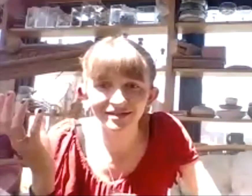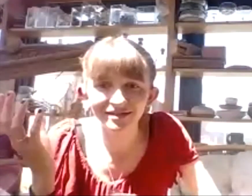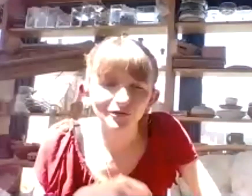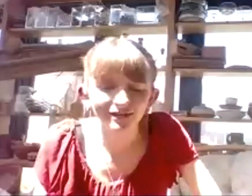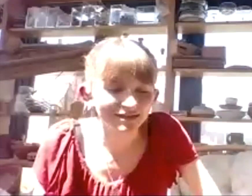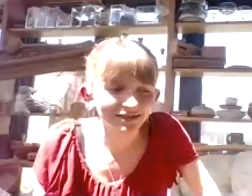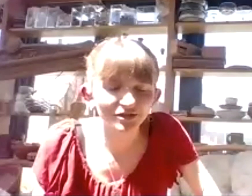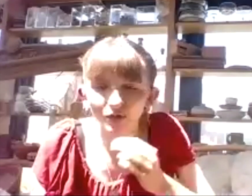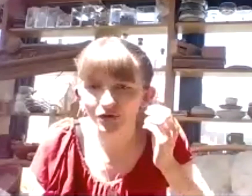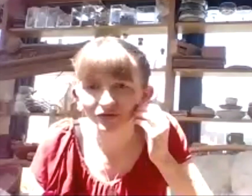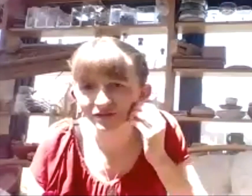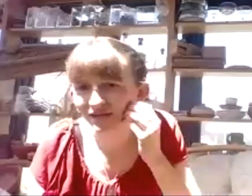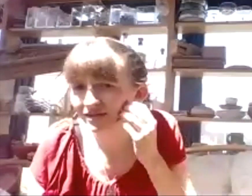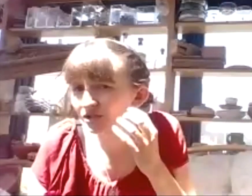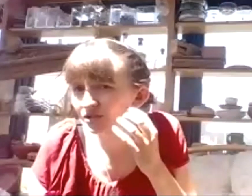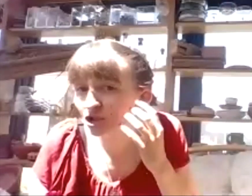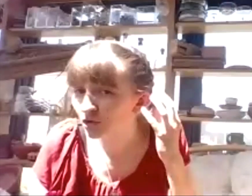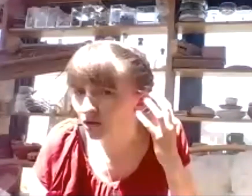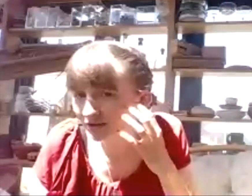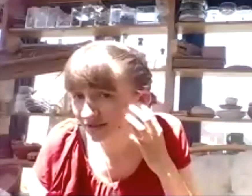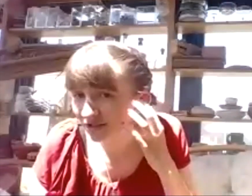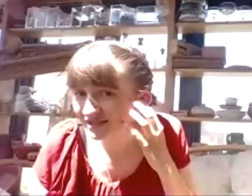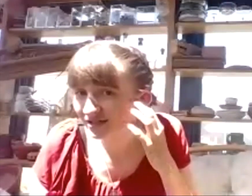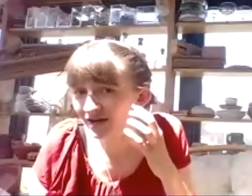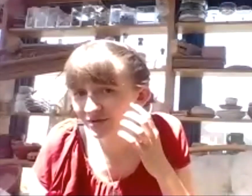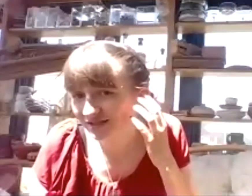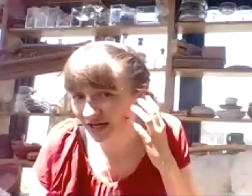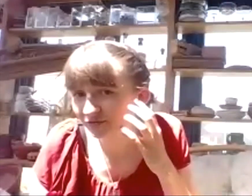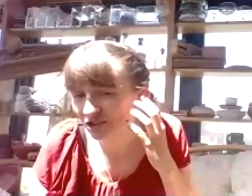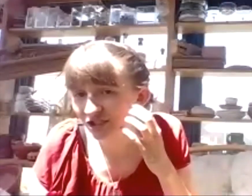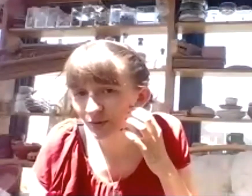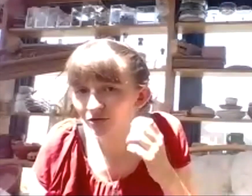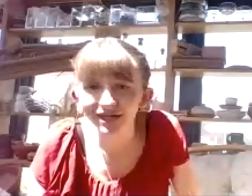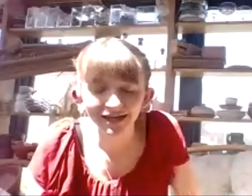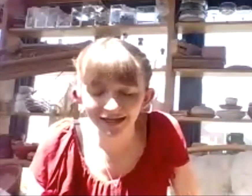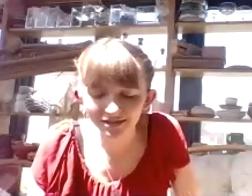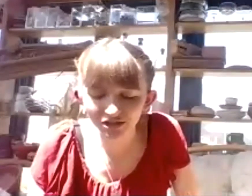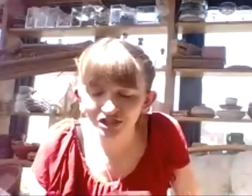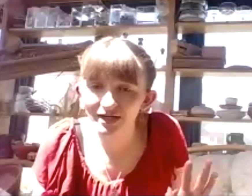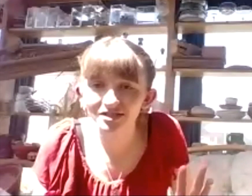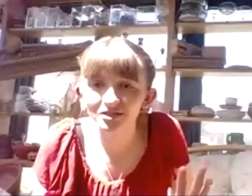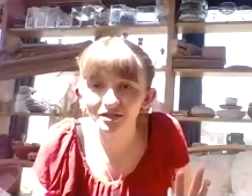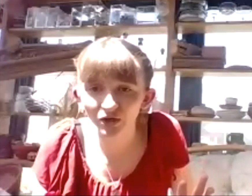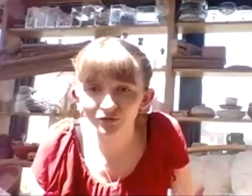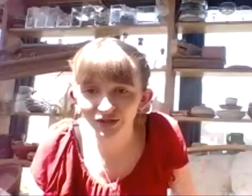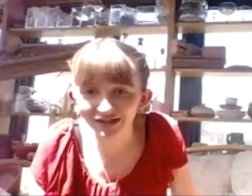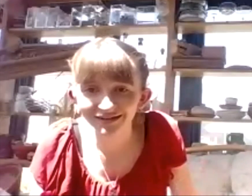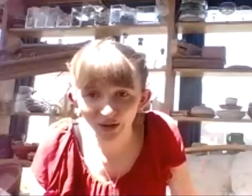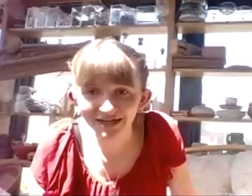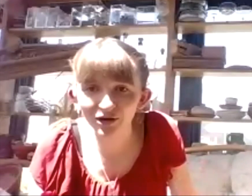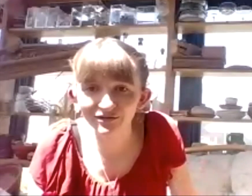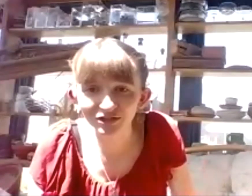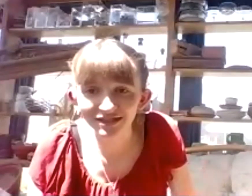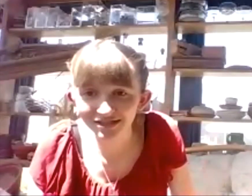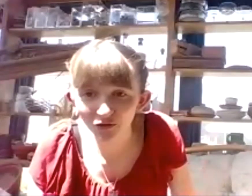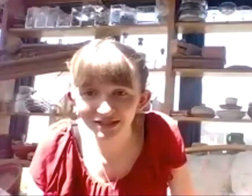there's a bone, there's a bone called the jugal in a Triceratops. It's kind of the cheekbone, and it's the strangest looking bone, but by